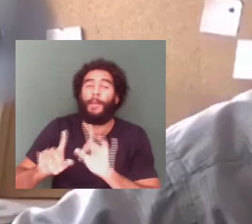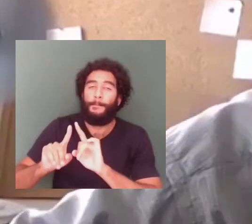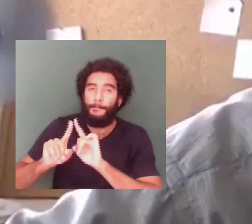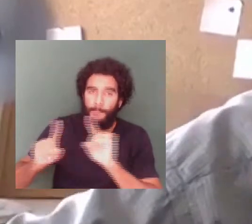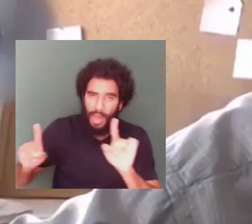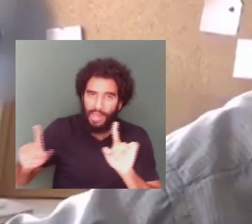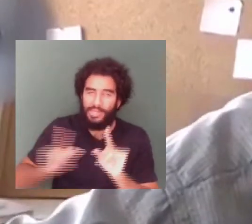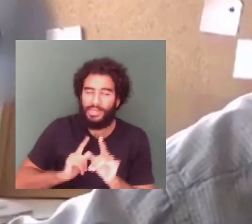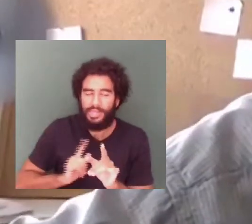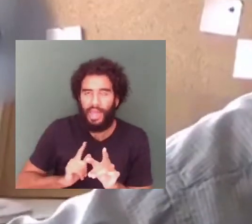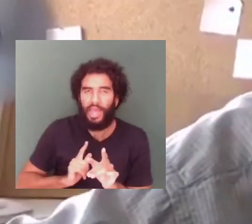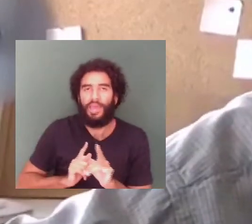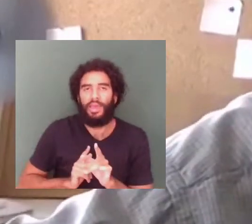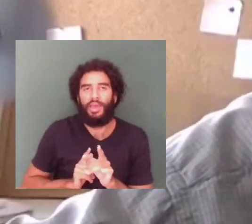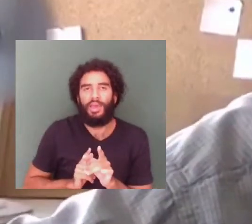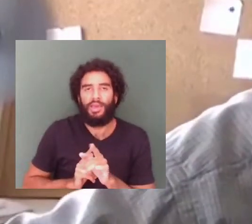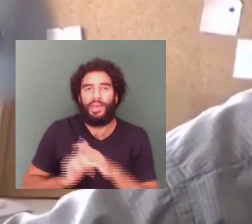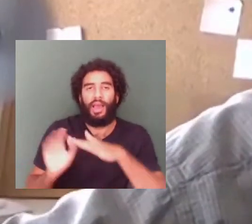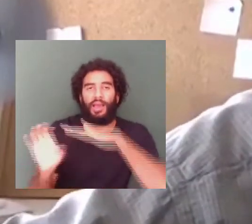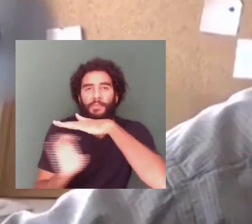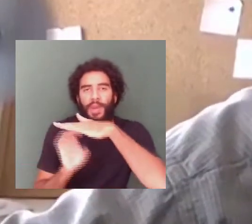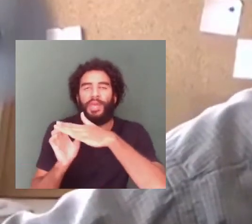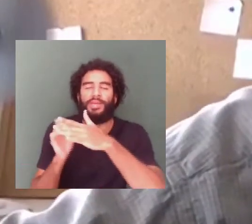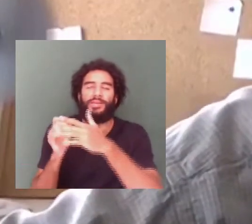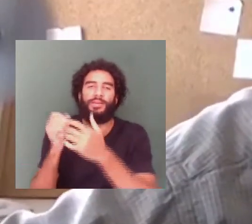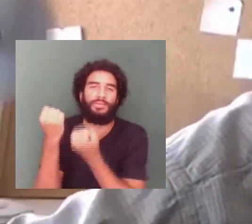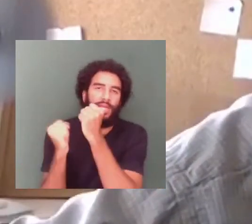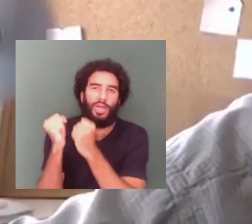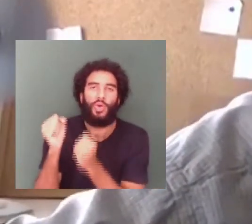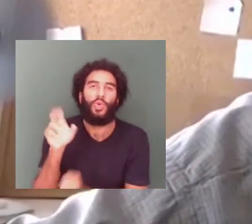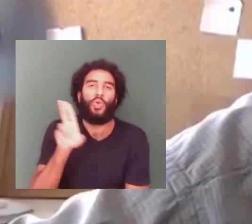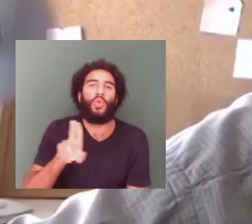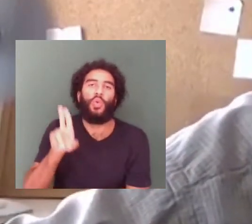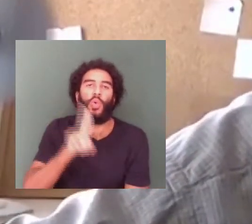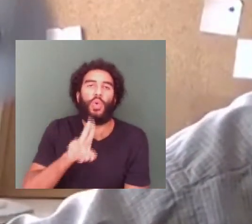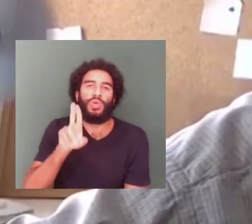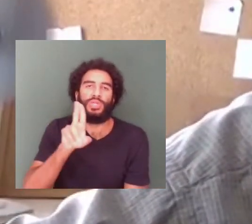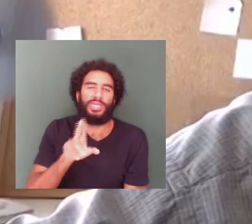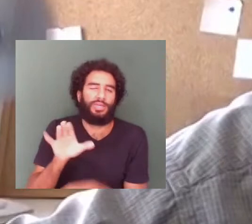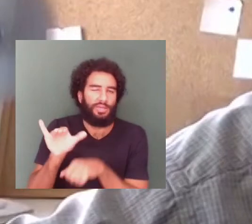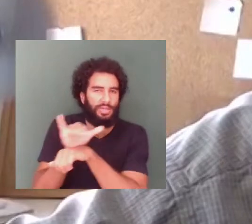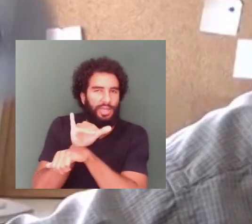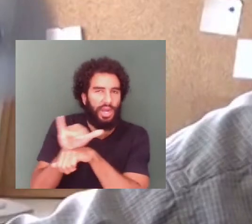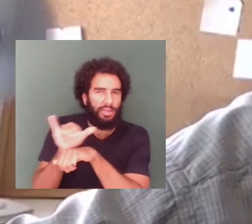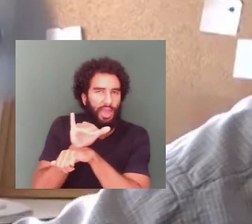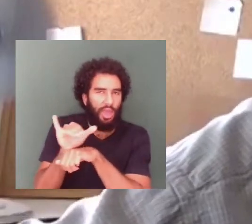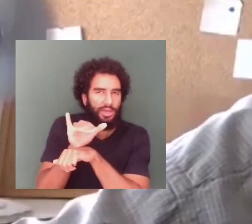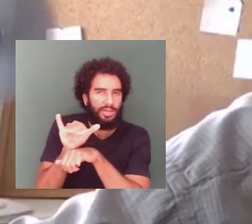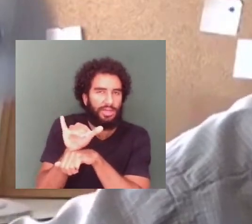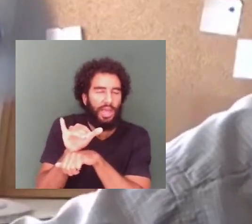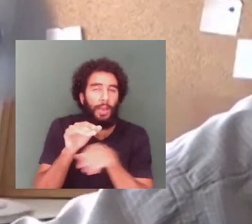and there's what the strategies that the companies use to get around it.